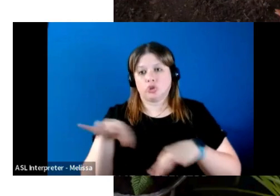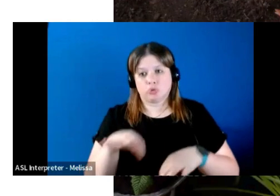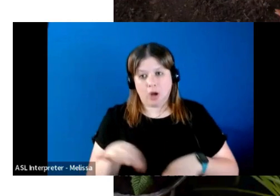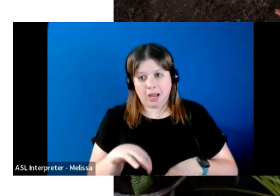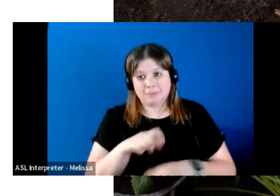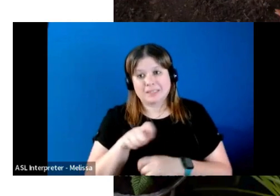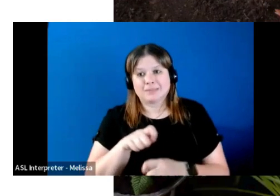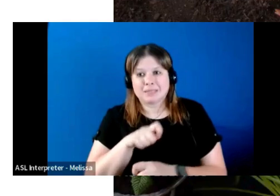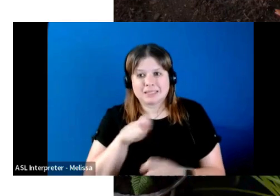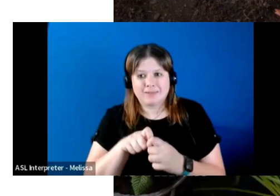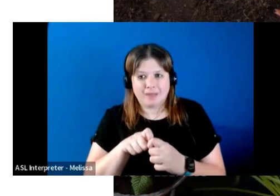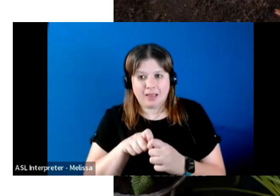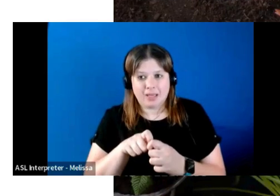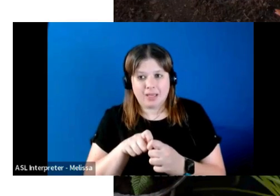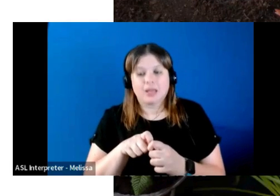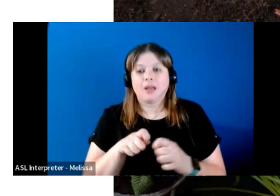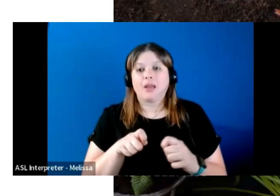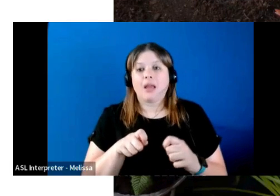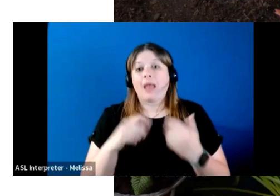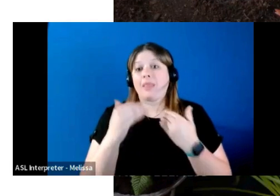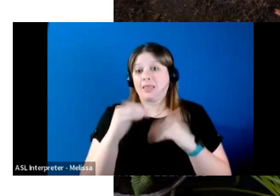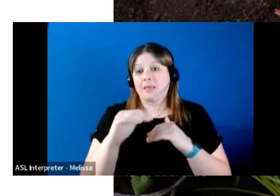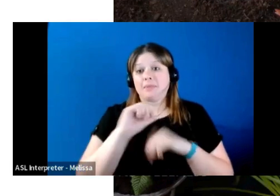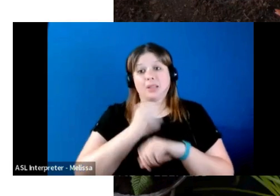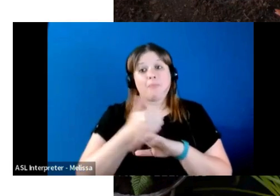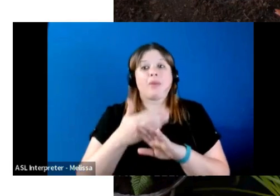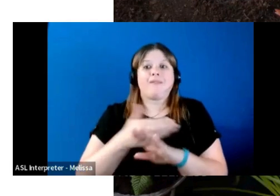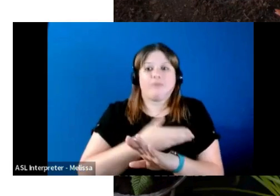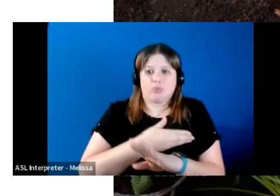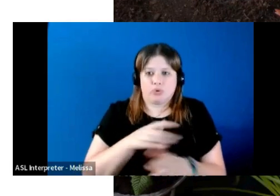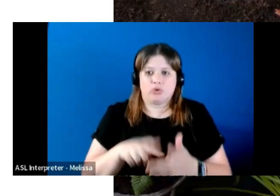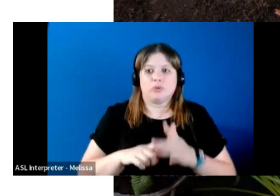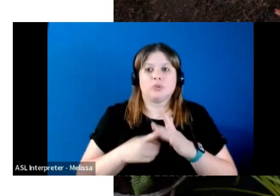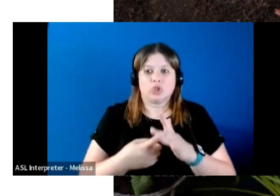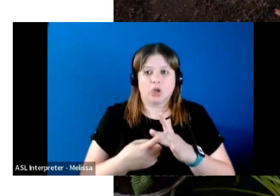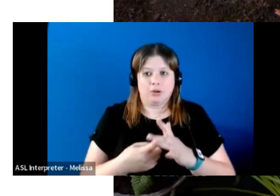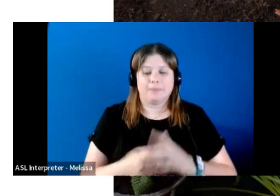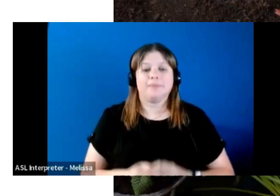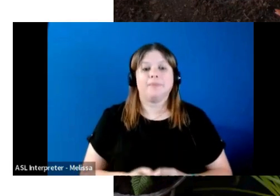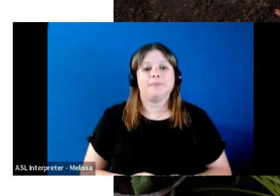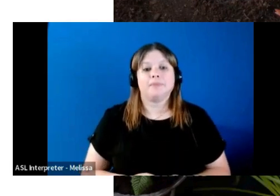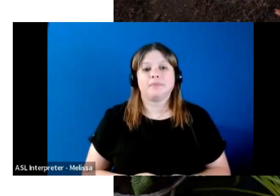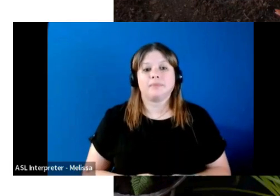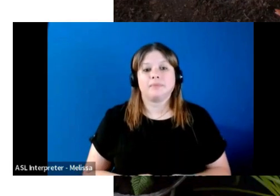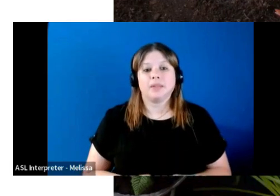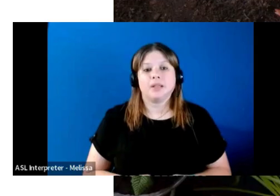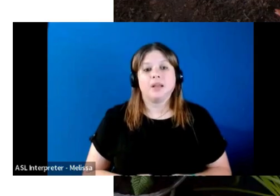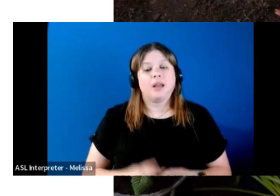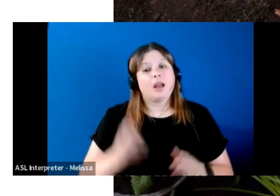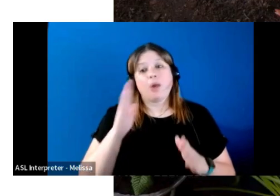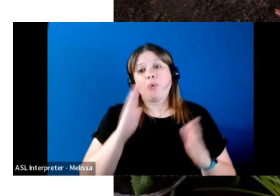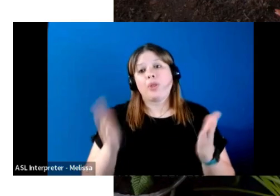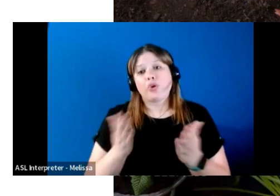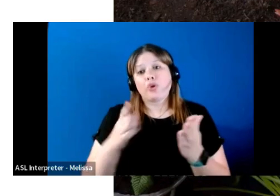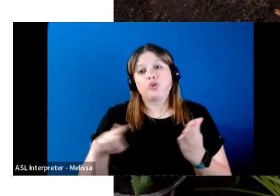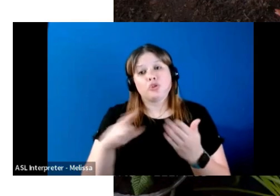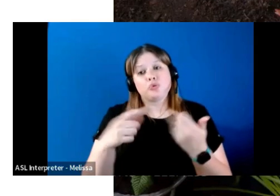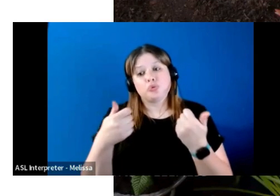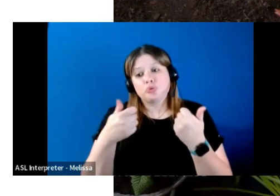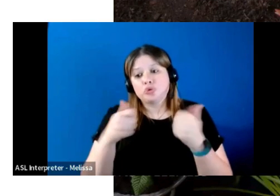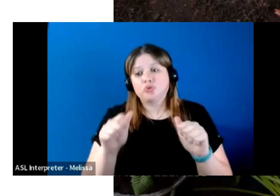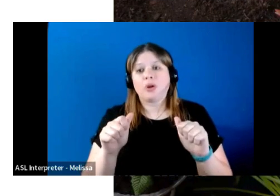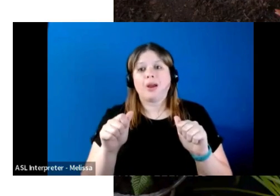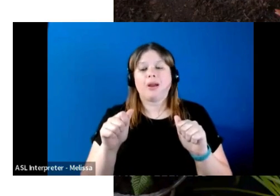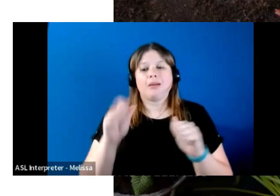the limits made before you start the touch. I'm going to encourage you to explore also